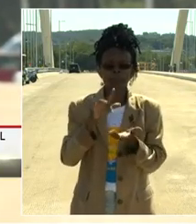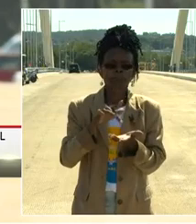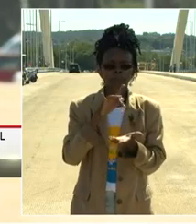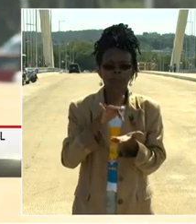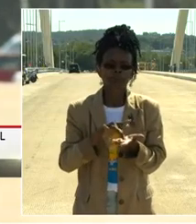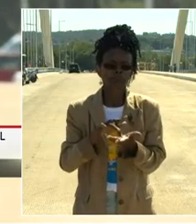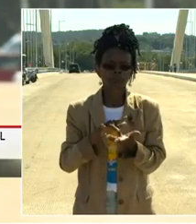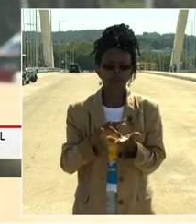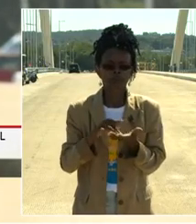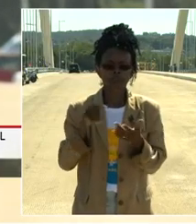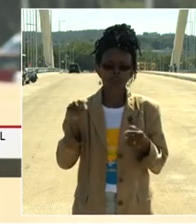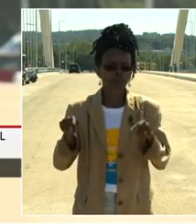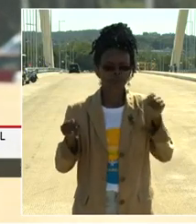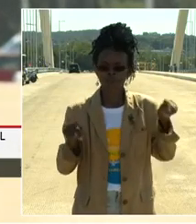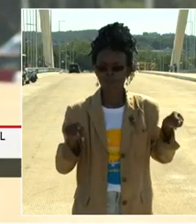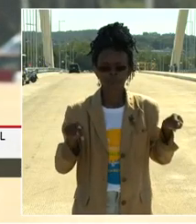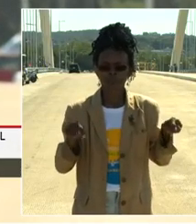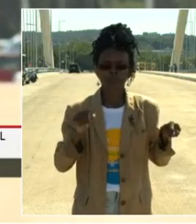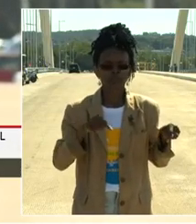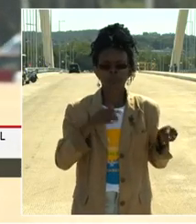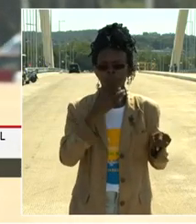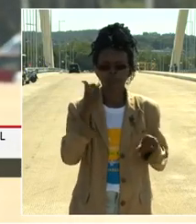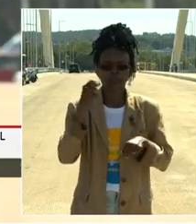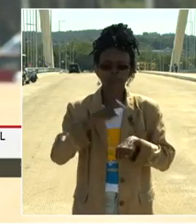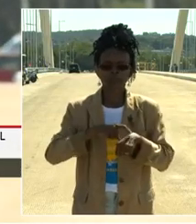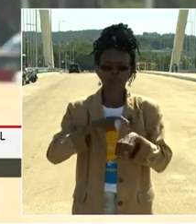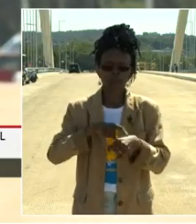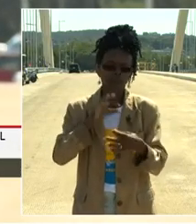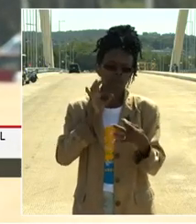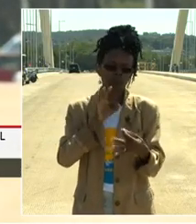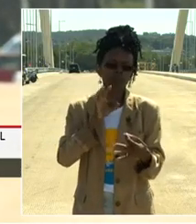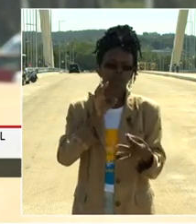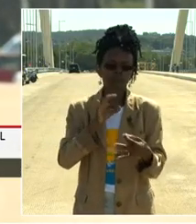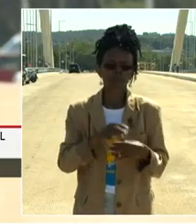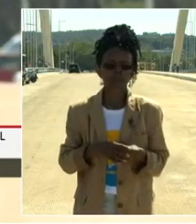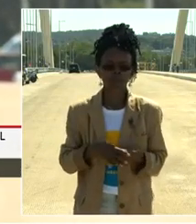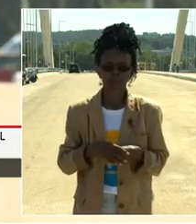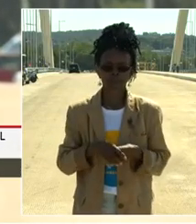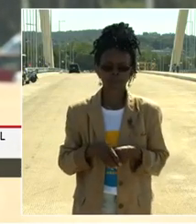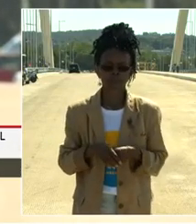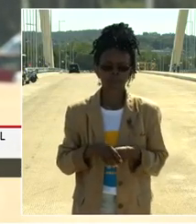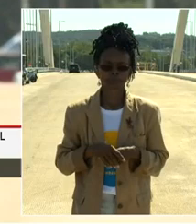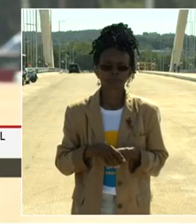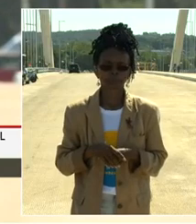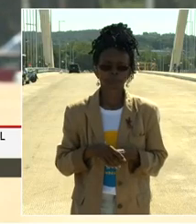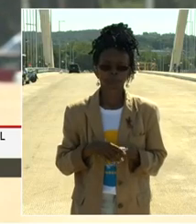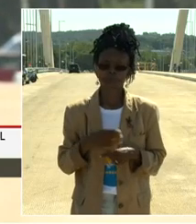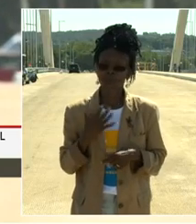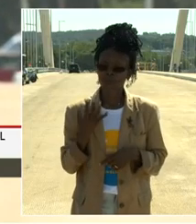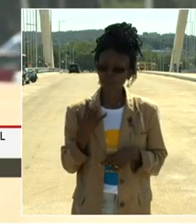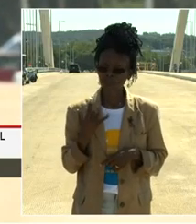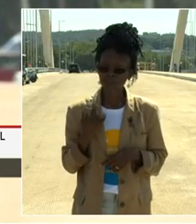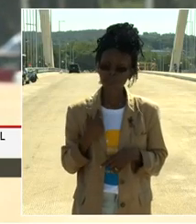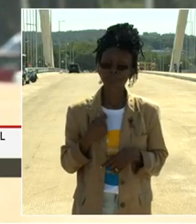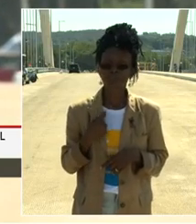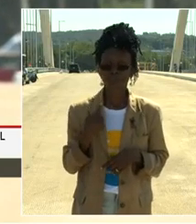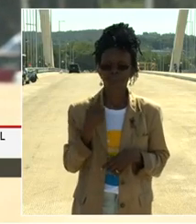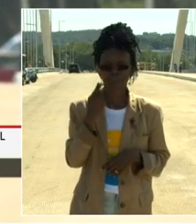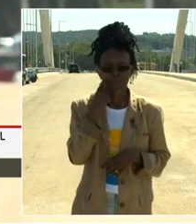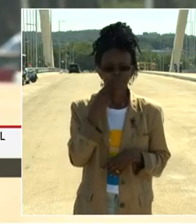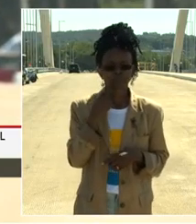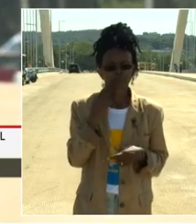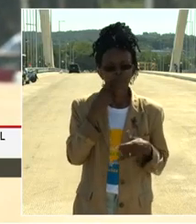today couldn't come at a better time. In the Congress, we have just finished celebrating